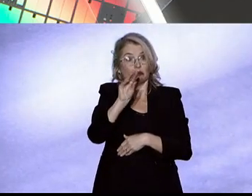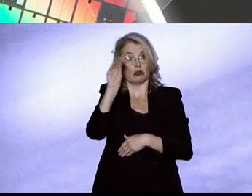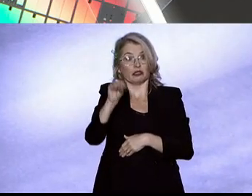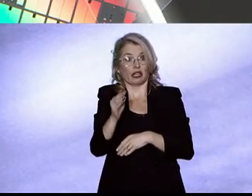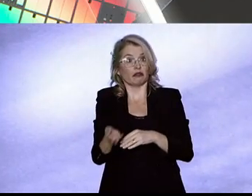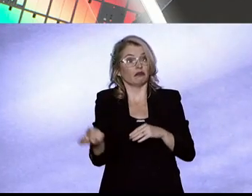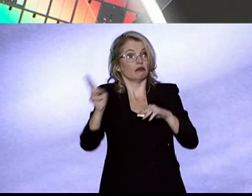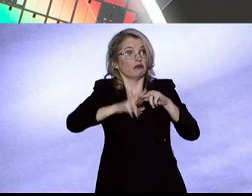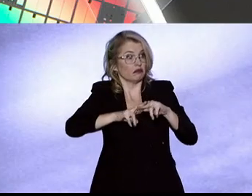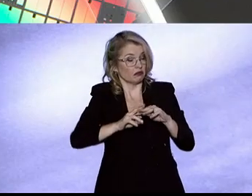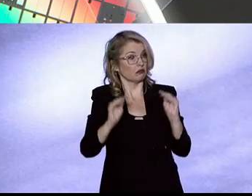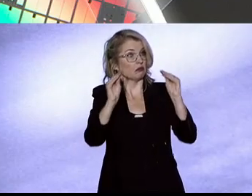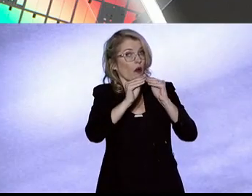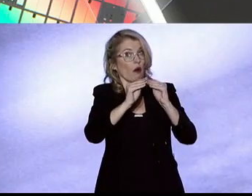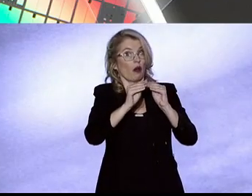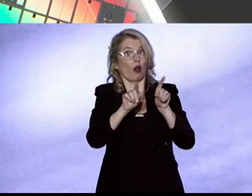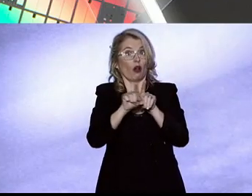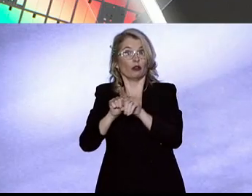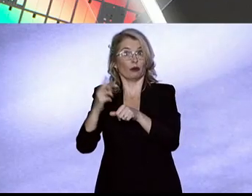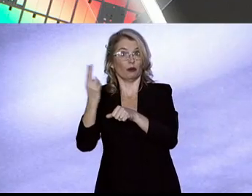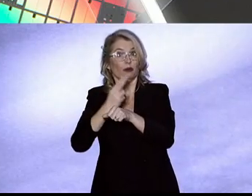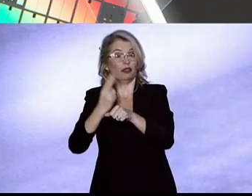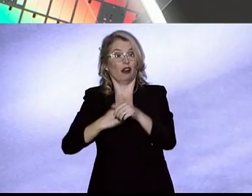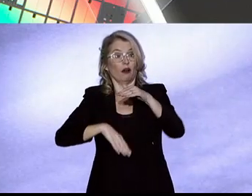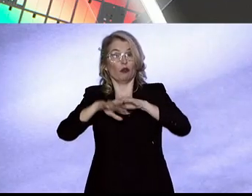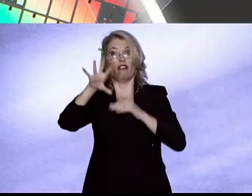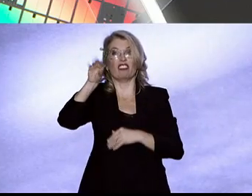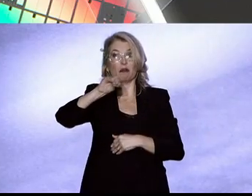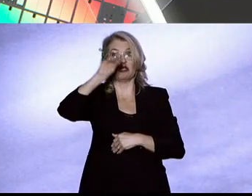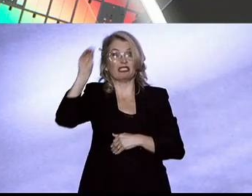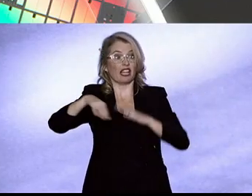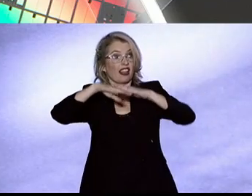greater. And they also use up to